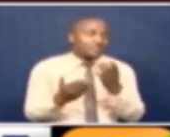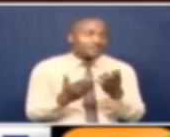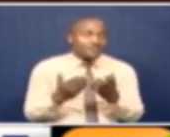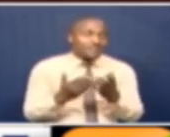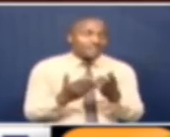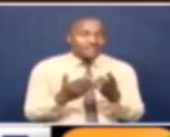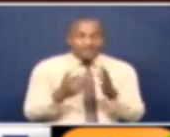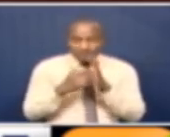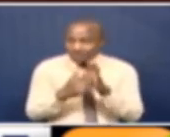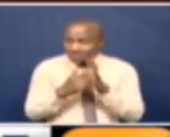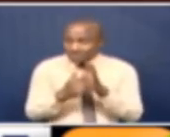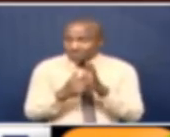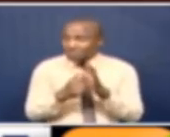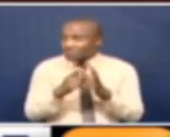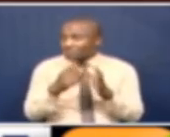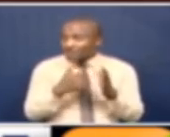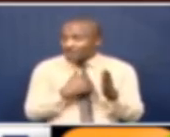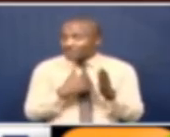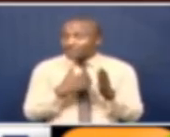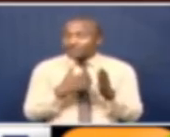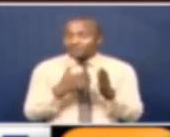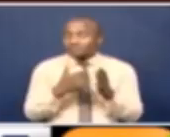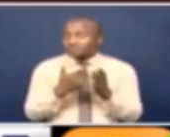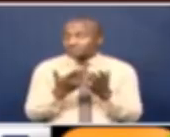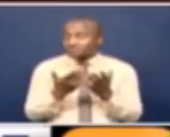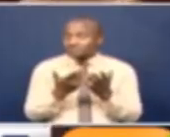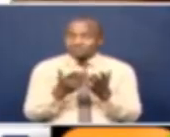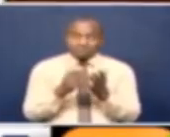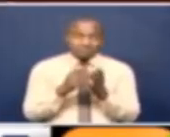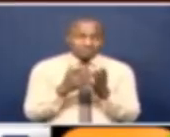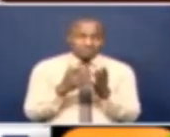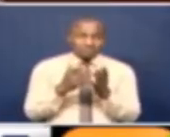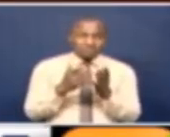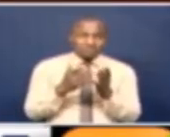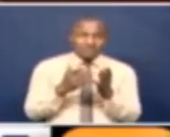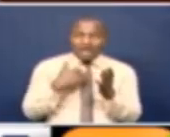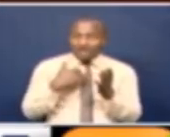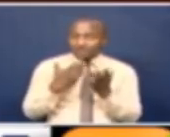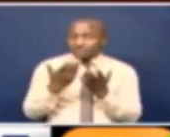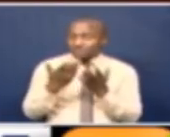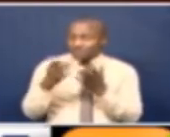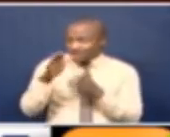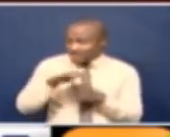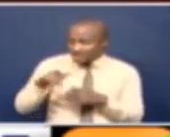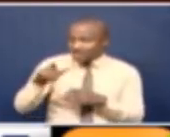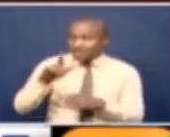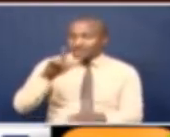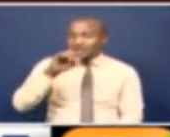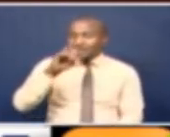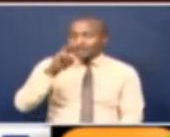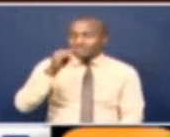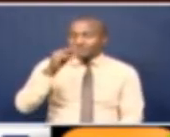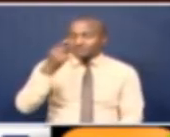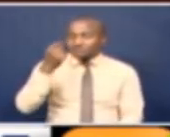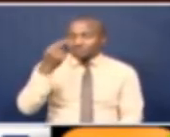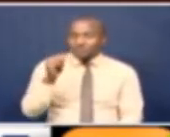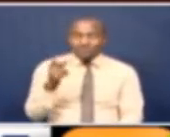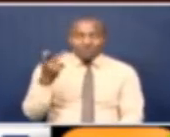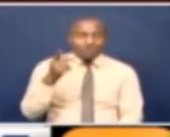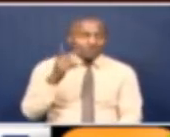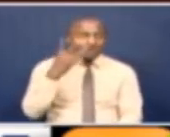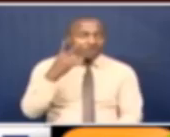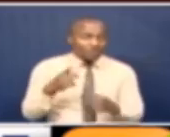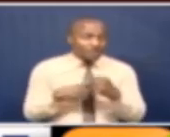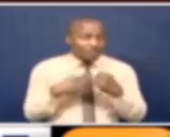let's say for instance, have a boundary here. And a good example is Lavington and Kawangware. The people